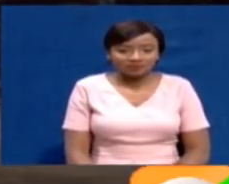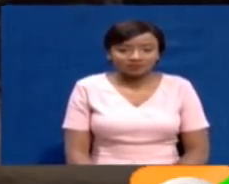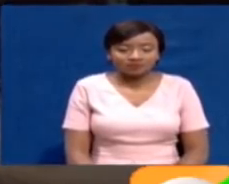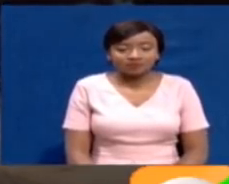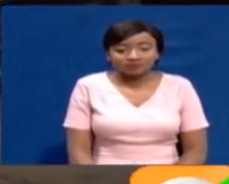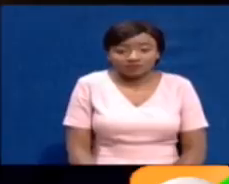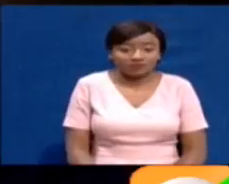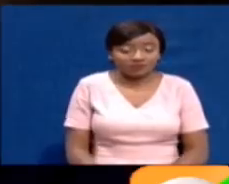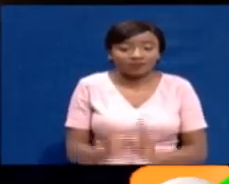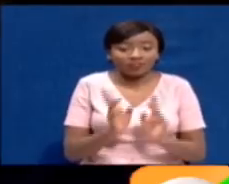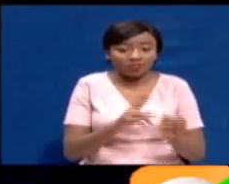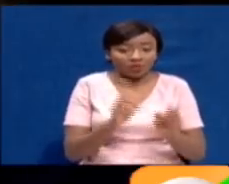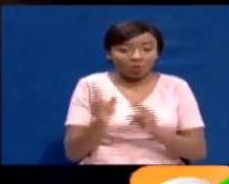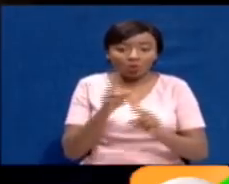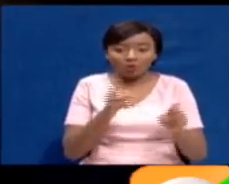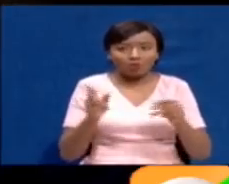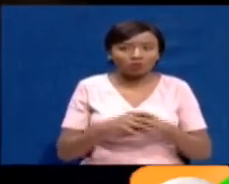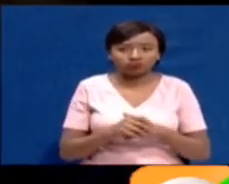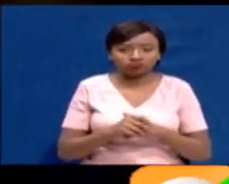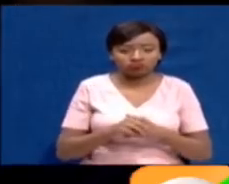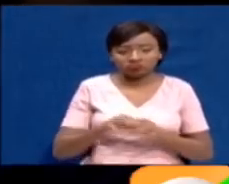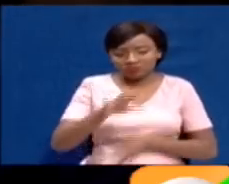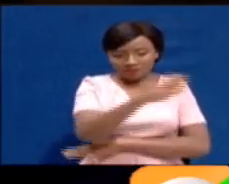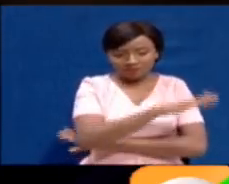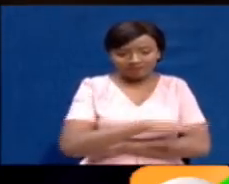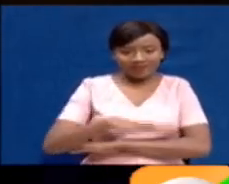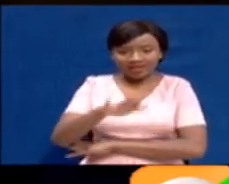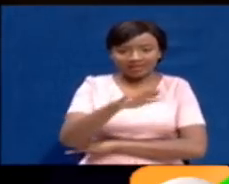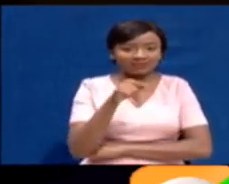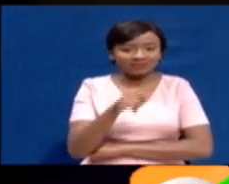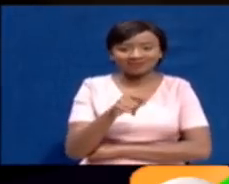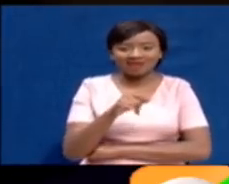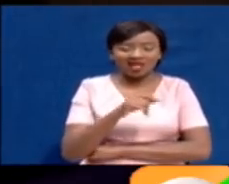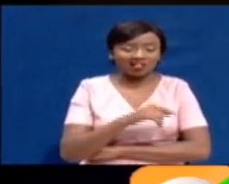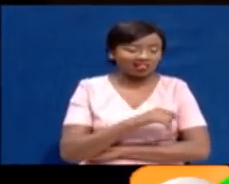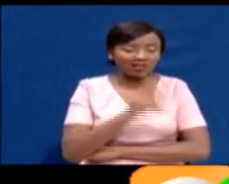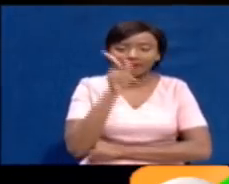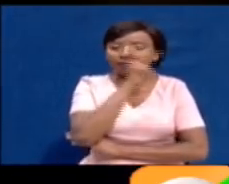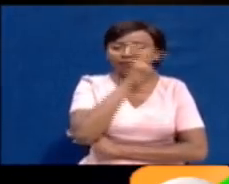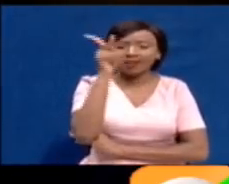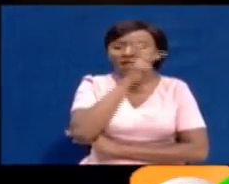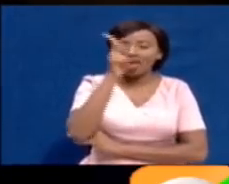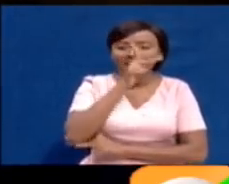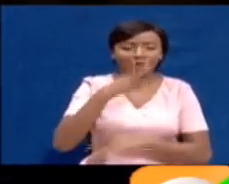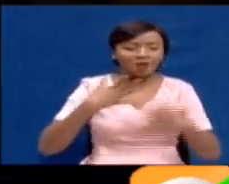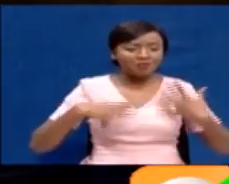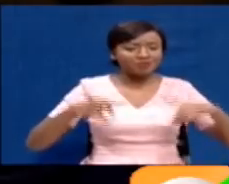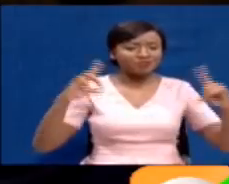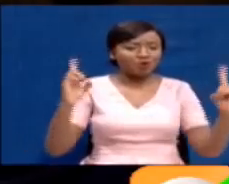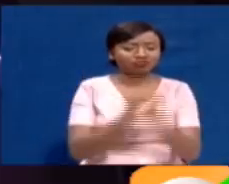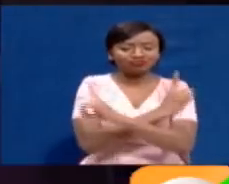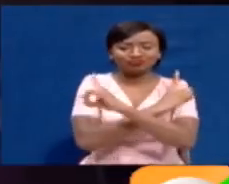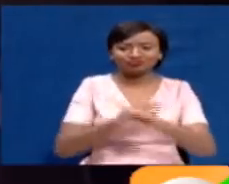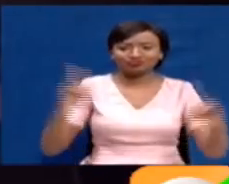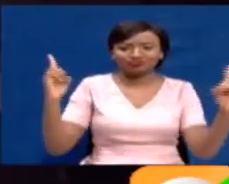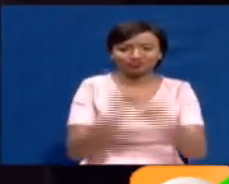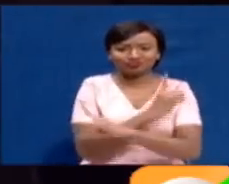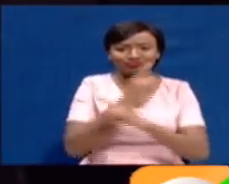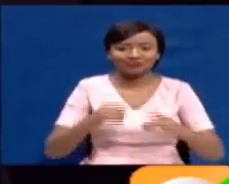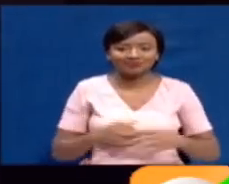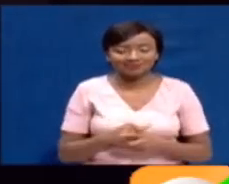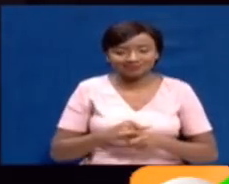On an ordinary day, this place is usually loudy. Clubs